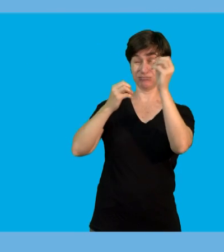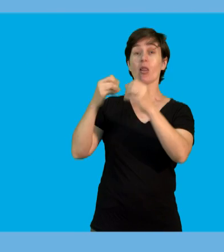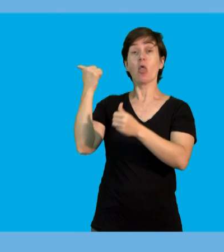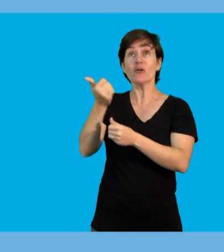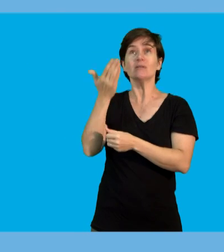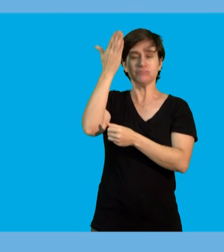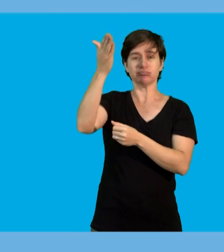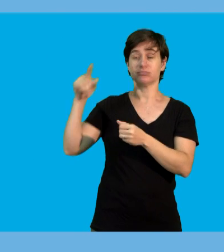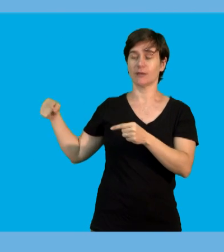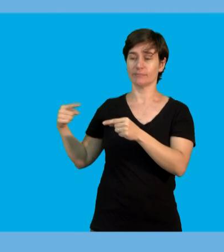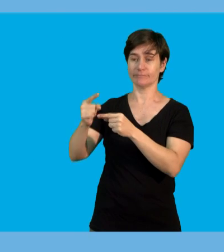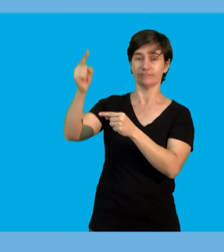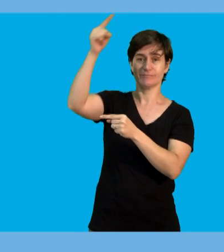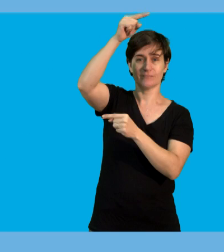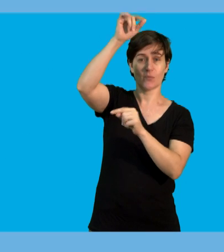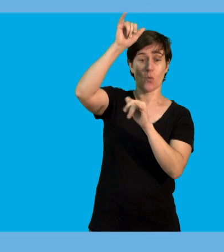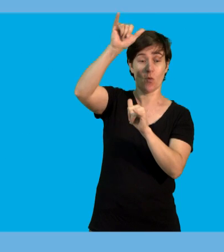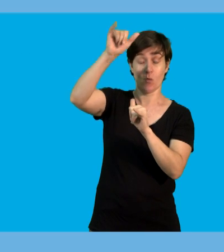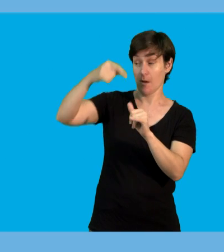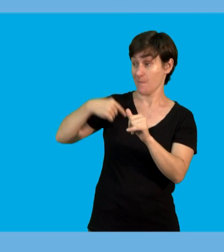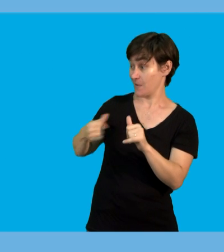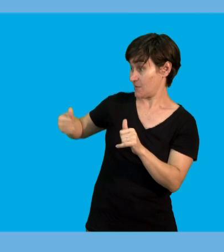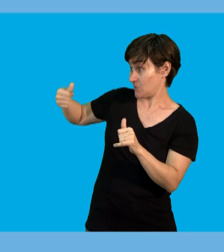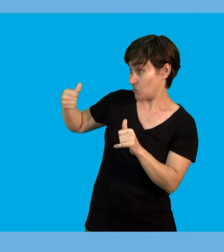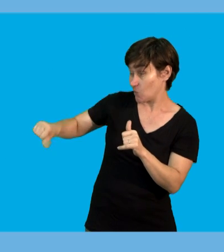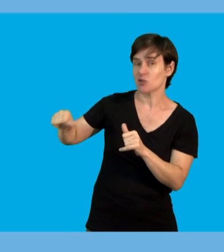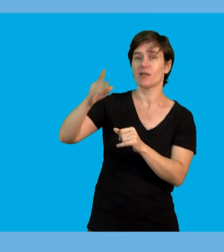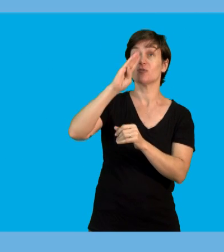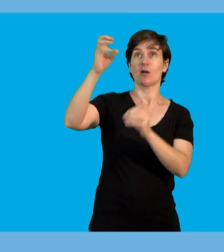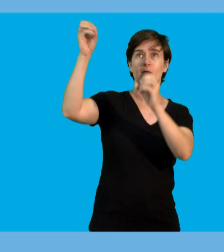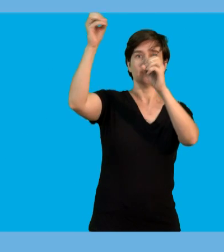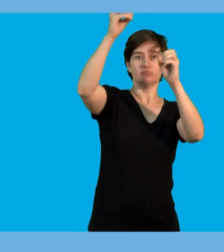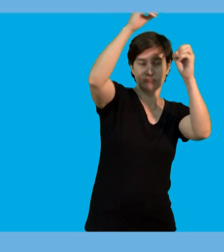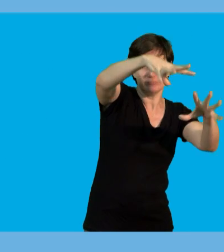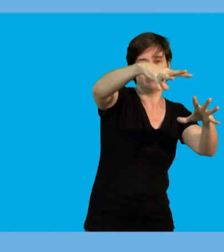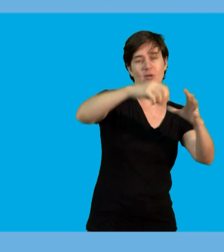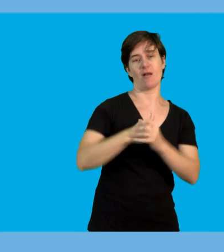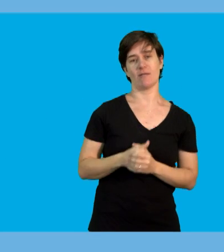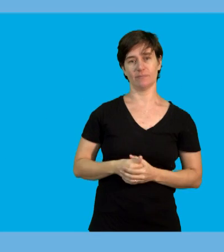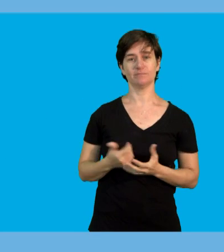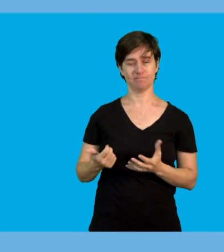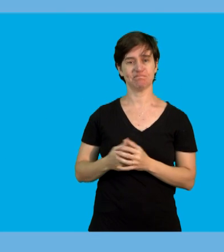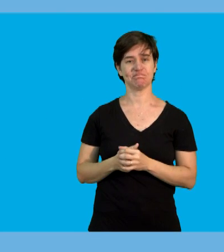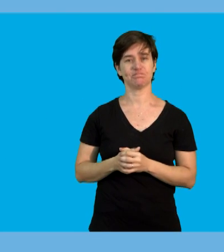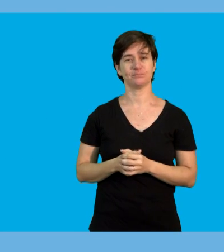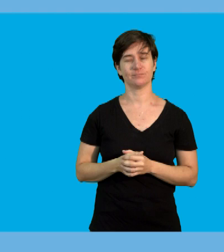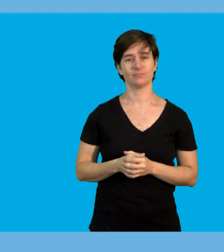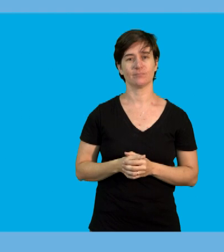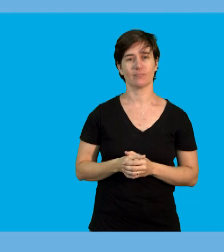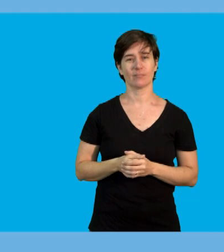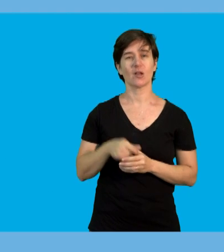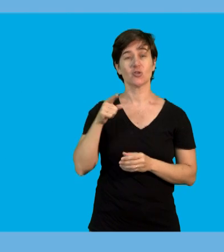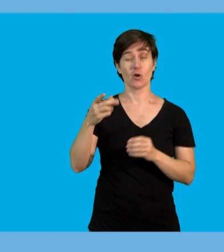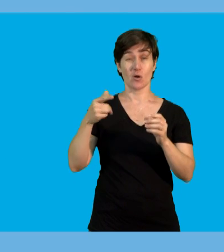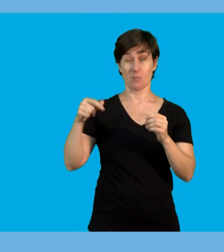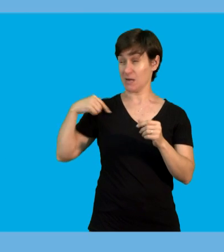on these wires that are connecting the socket to the light bulb, there are electrons. So once you switch on the light, the electrons, they start